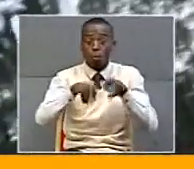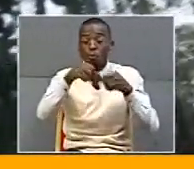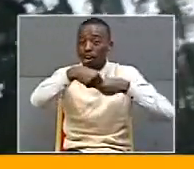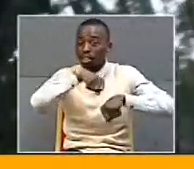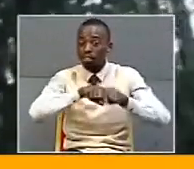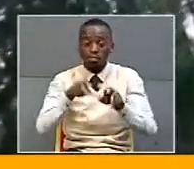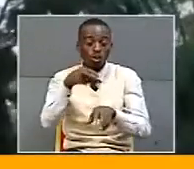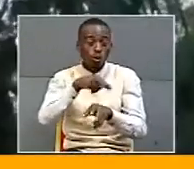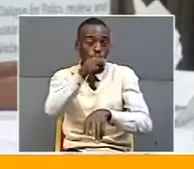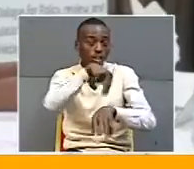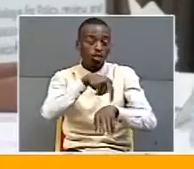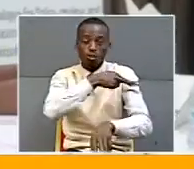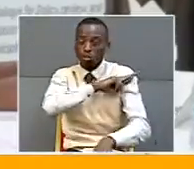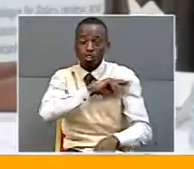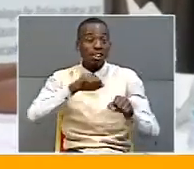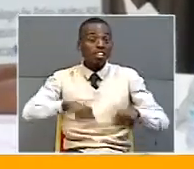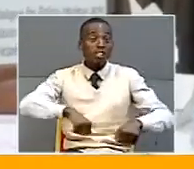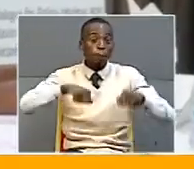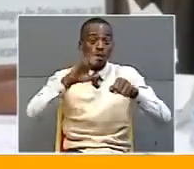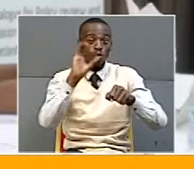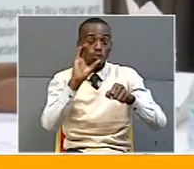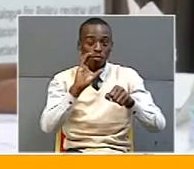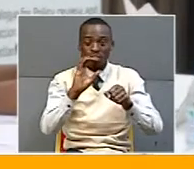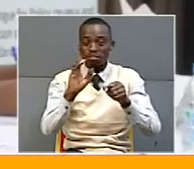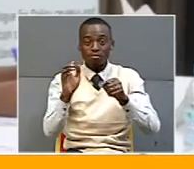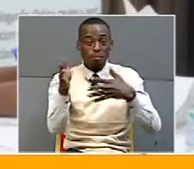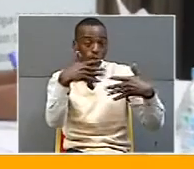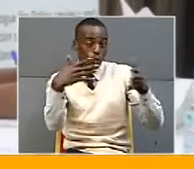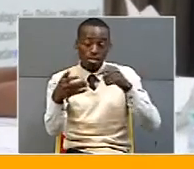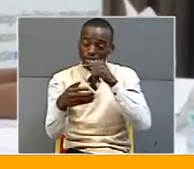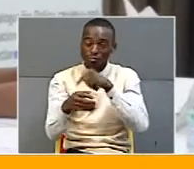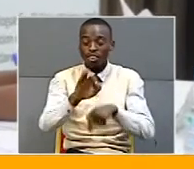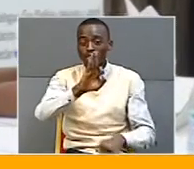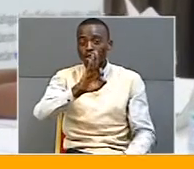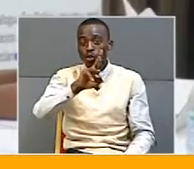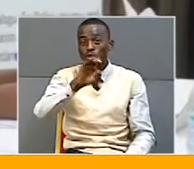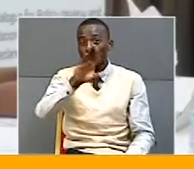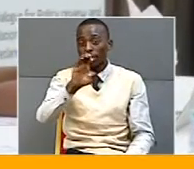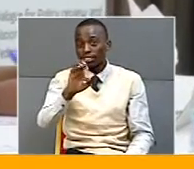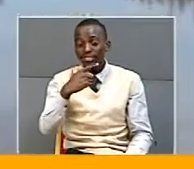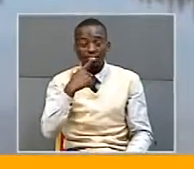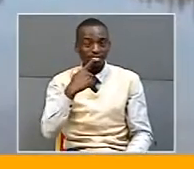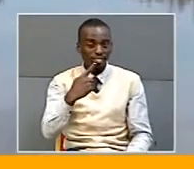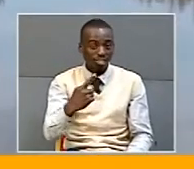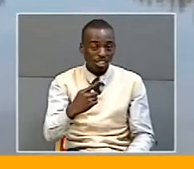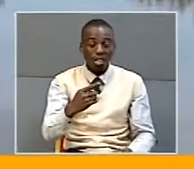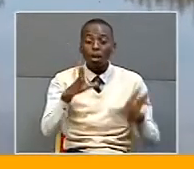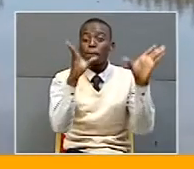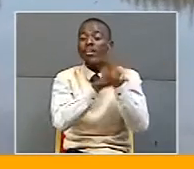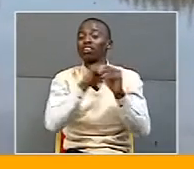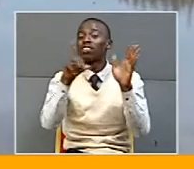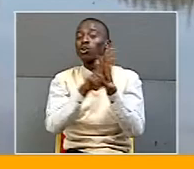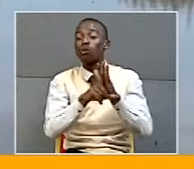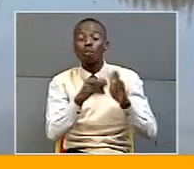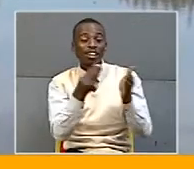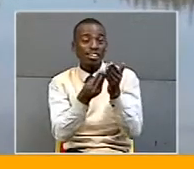resources. The chairperson Parliamentary Forum on Climate Change, Lawrence Kasonga, says due to absence of the law, securing